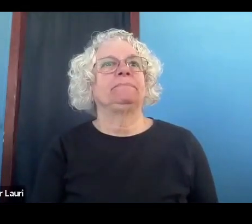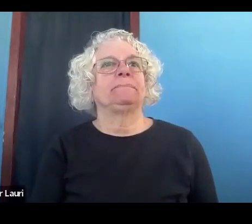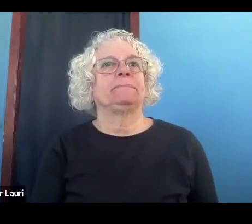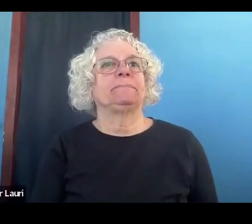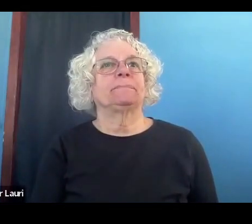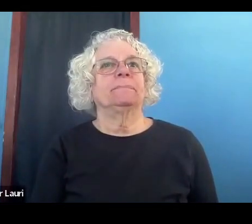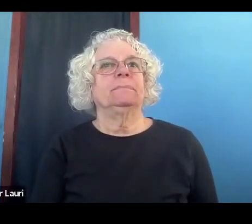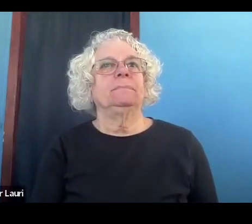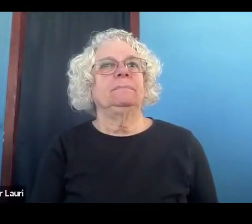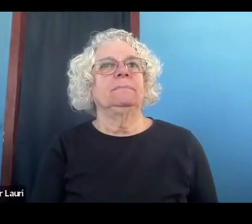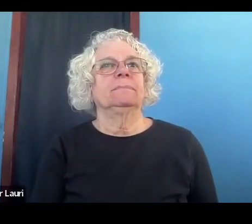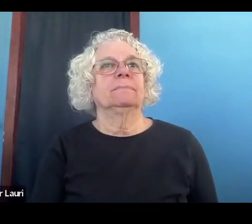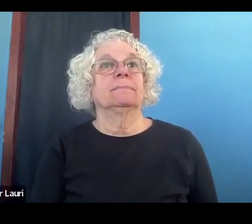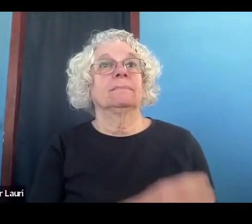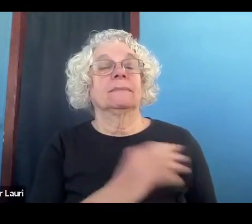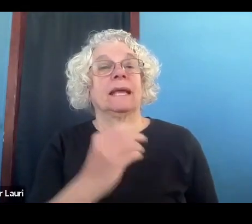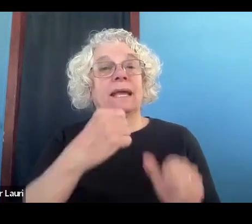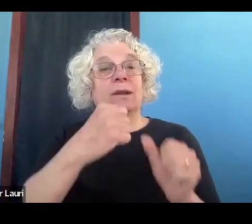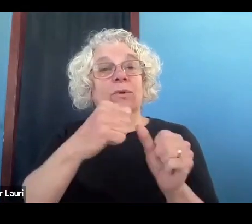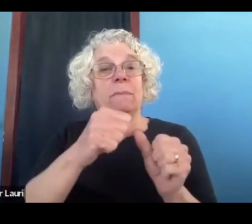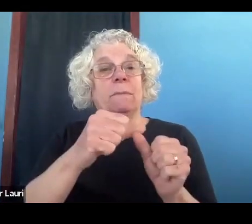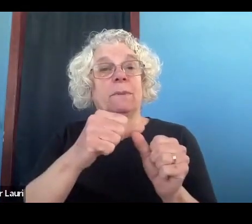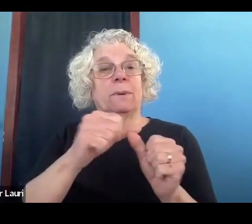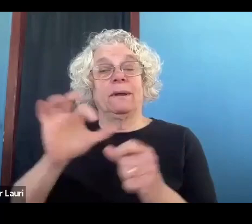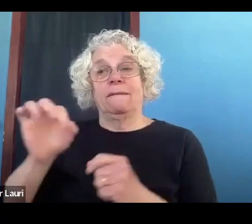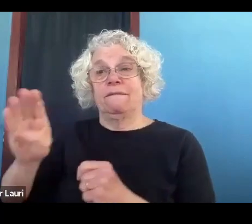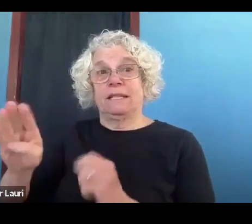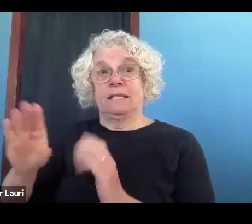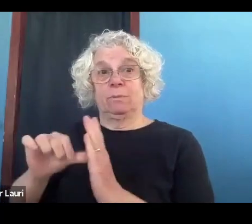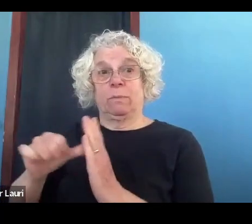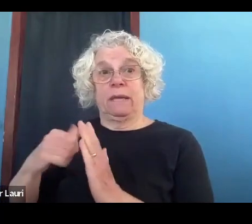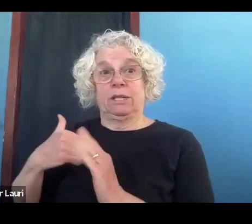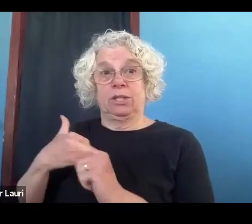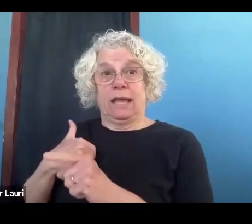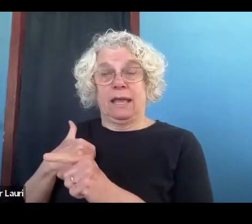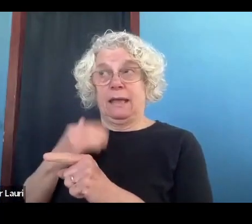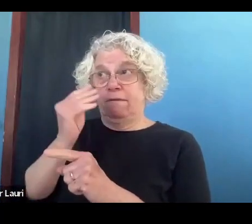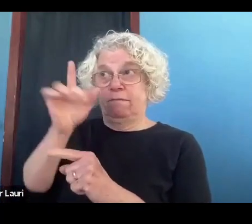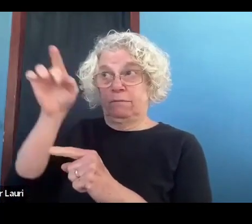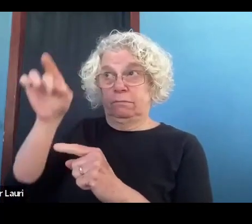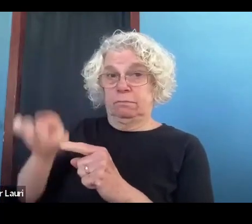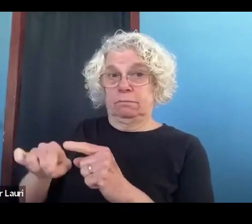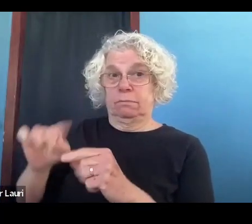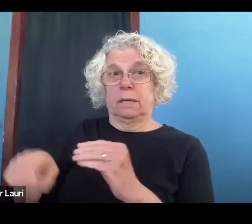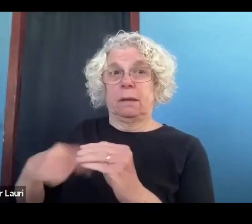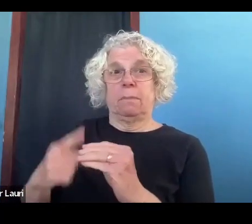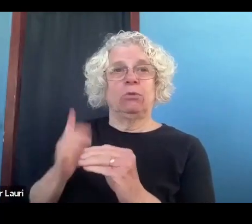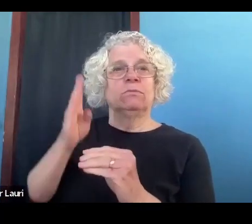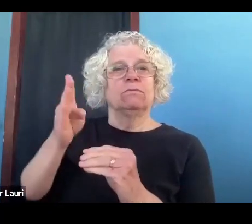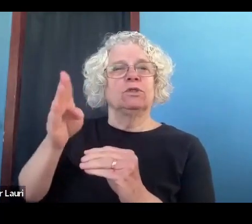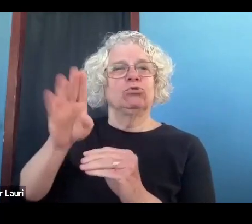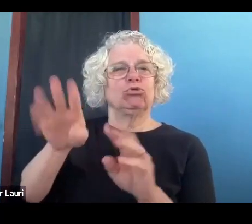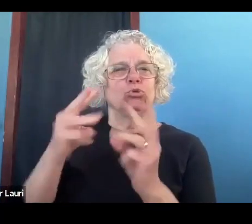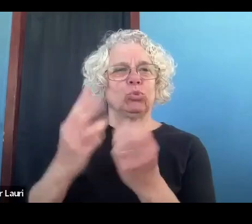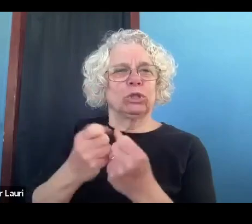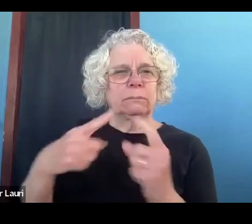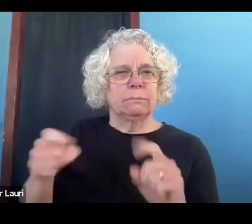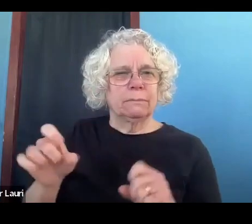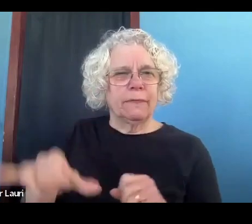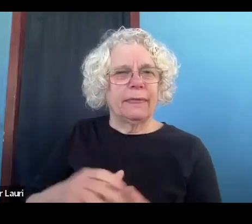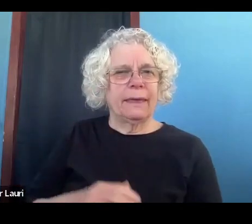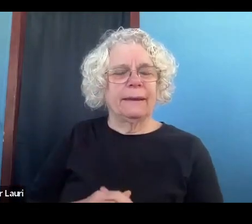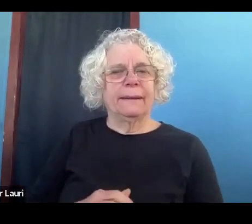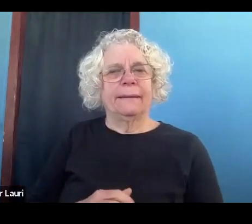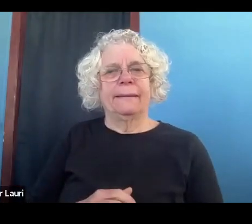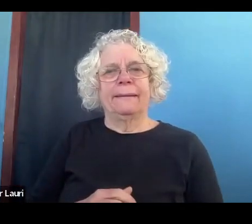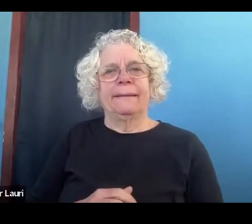And then one last quick reminder is to visit our Facebook page for more information about other upcoming sessions, such